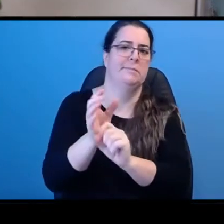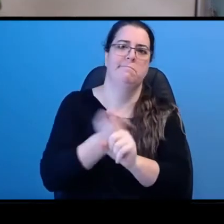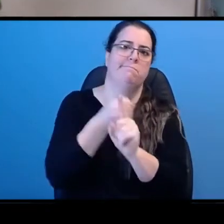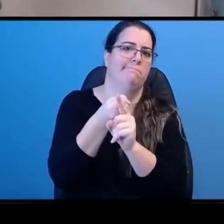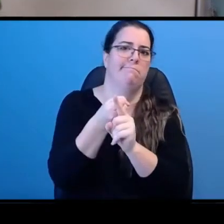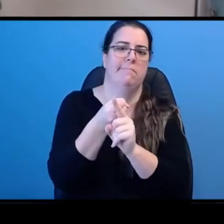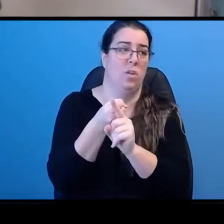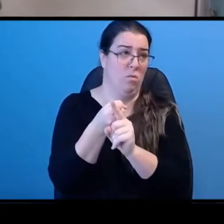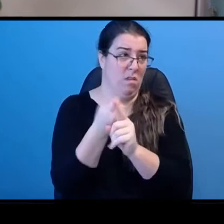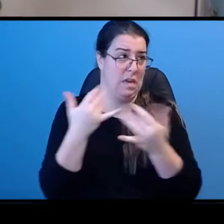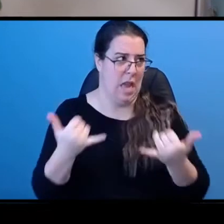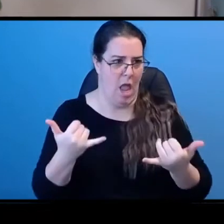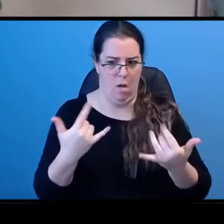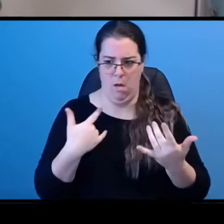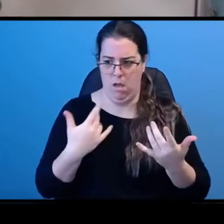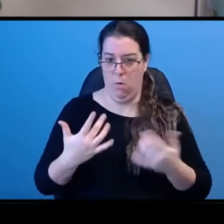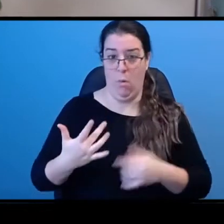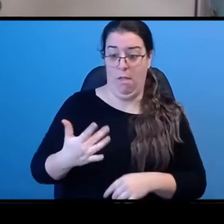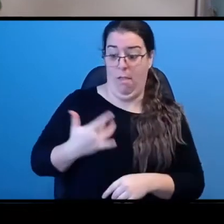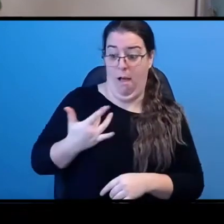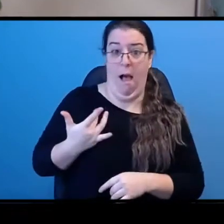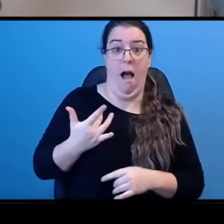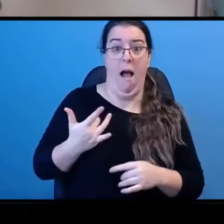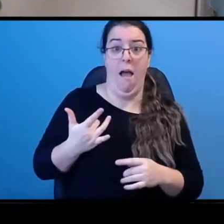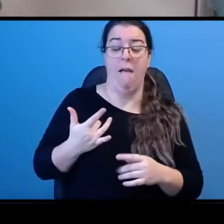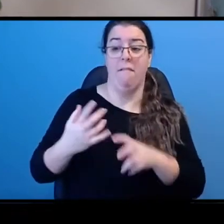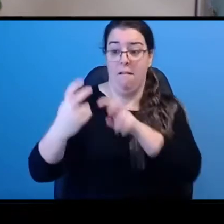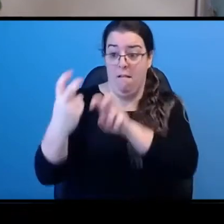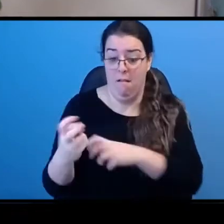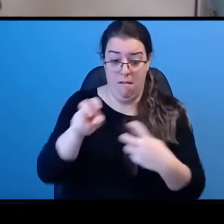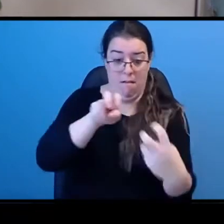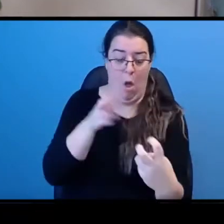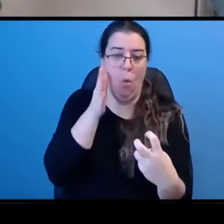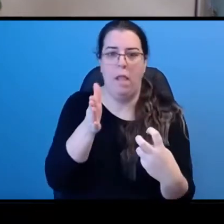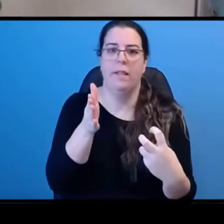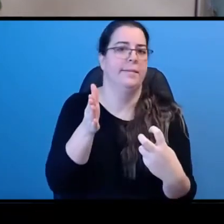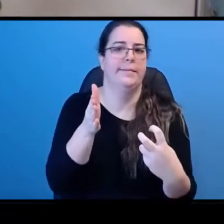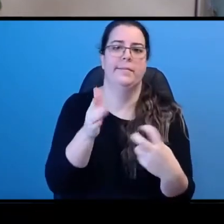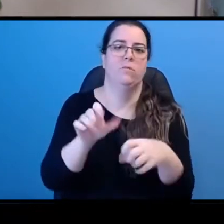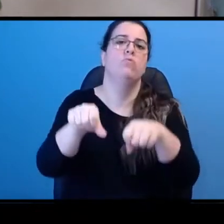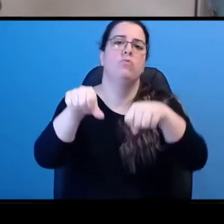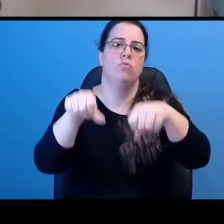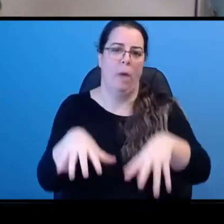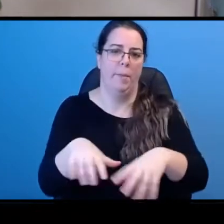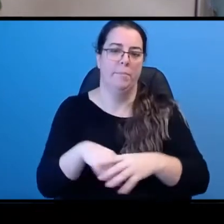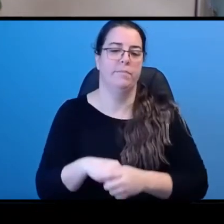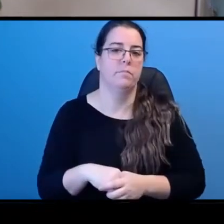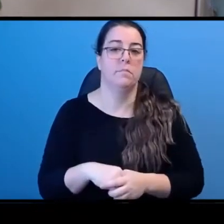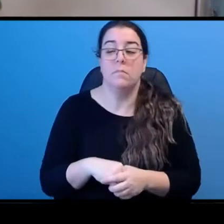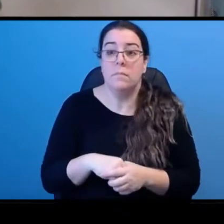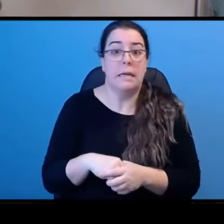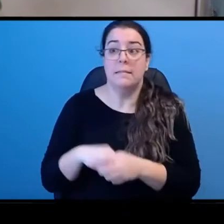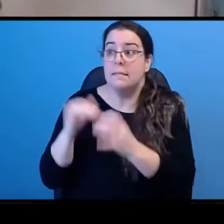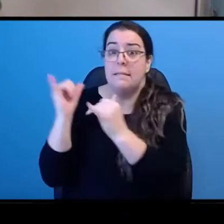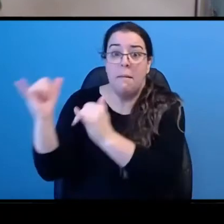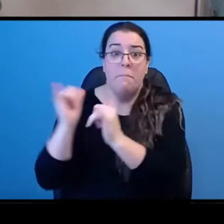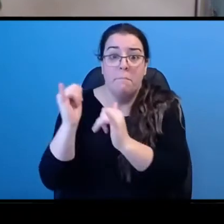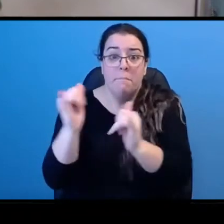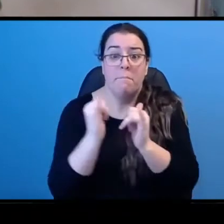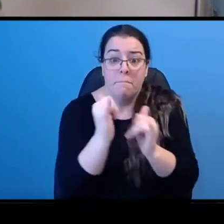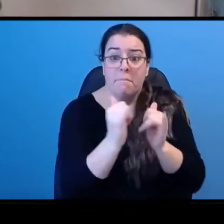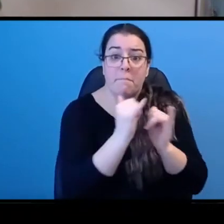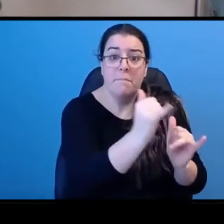comfortable hosting these events in person. And everybody had to make those changes. And we've all been really on the phone with our program officers a